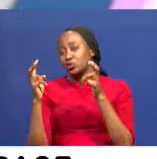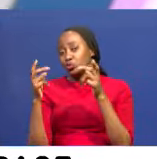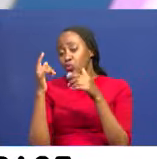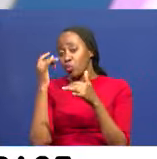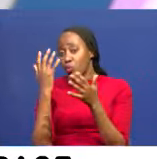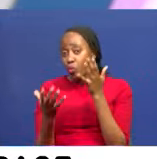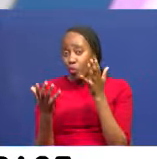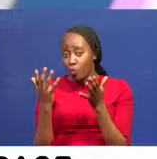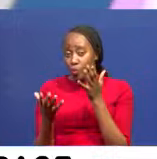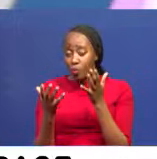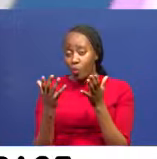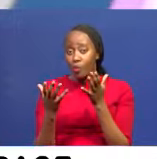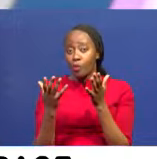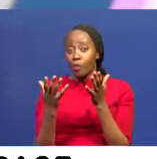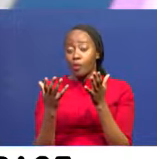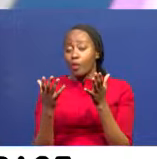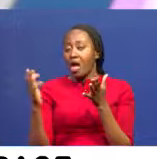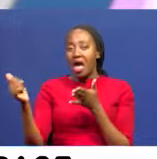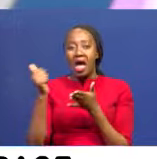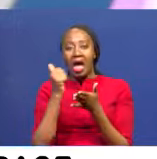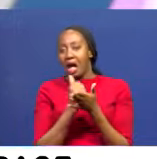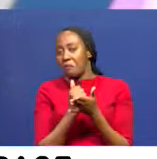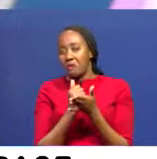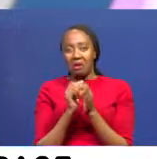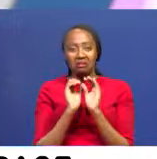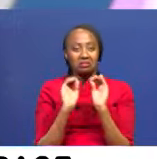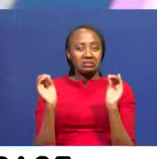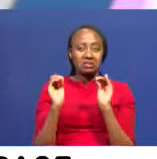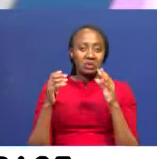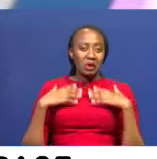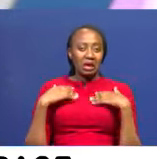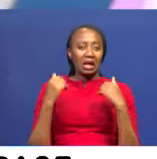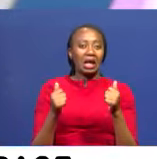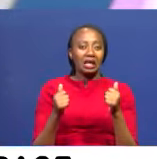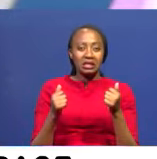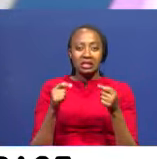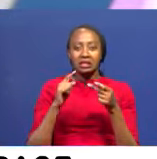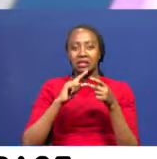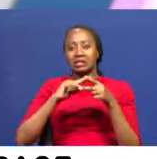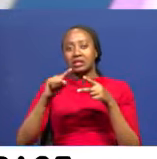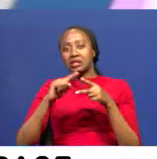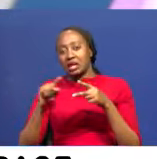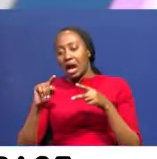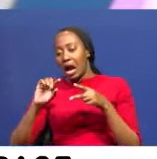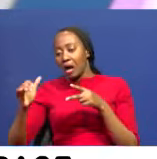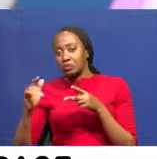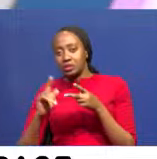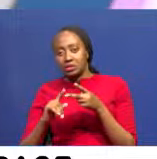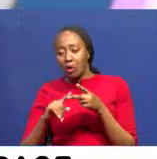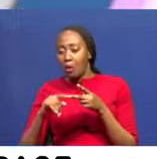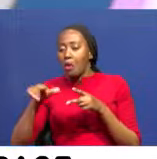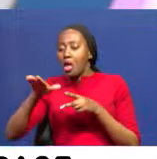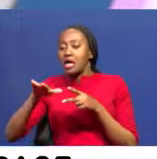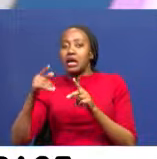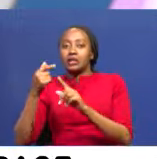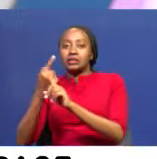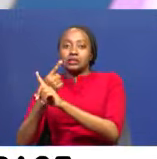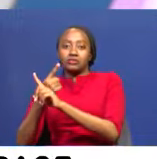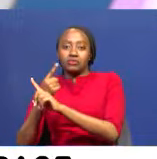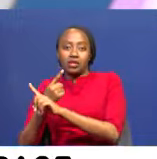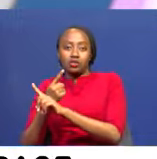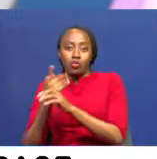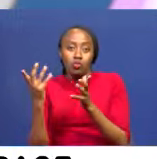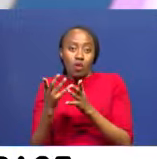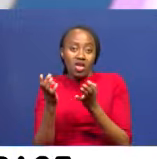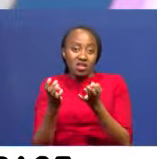many pharmacists absorbed into the healthcare system in the counties and in areas where they should be working in order to make sure